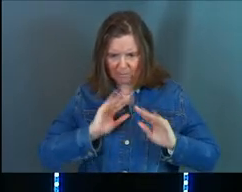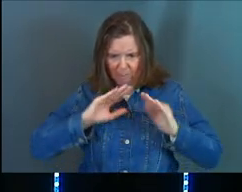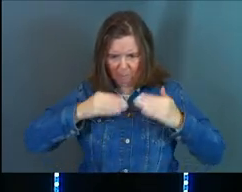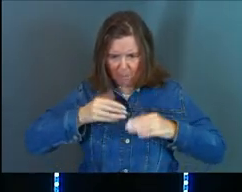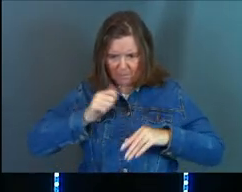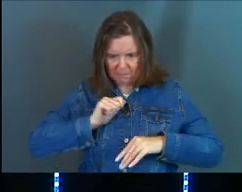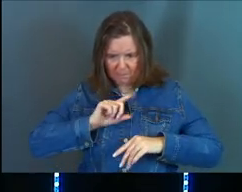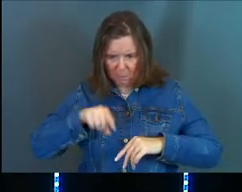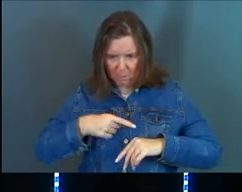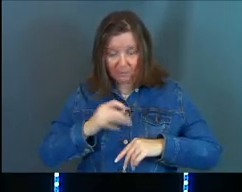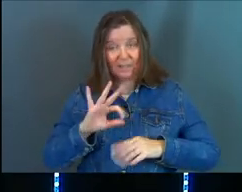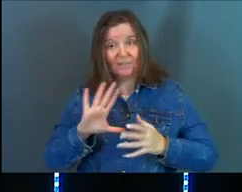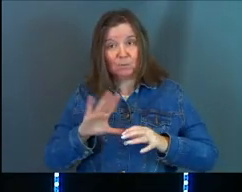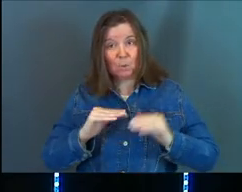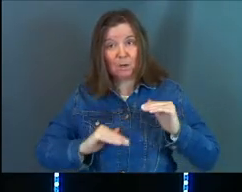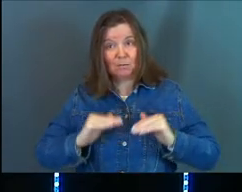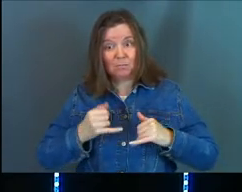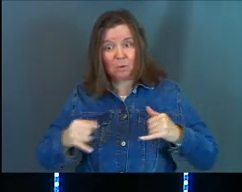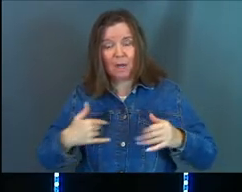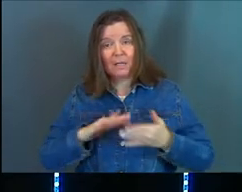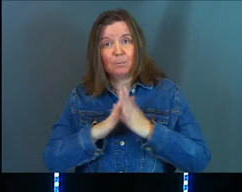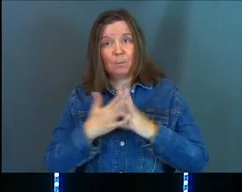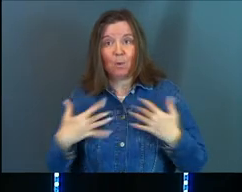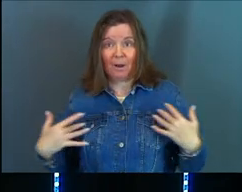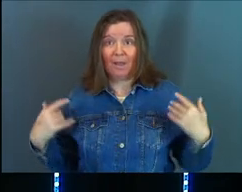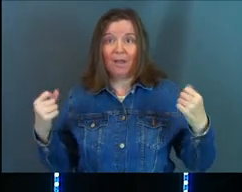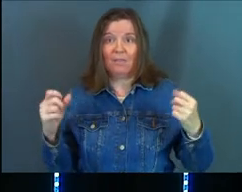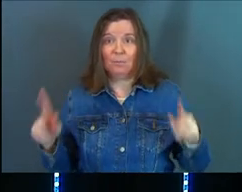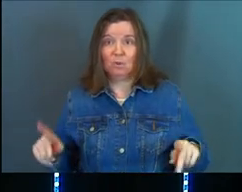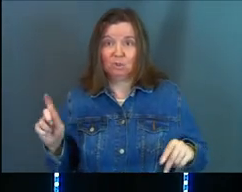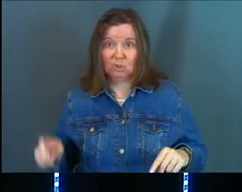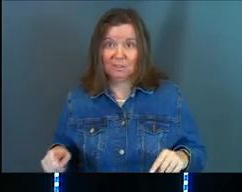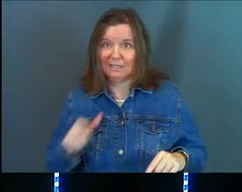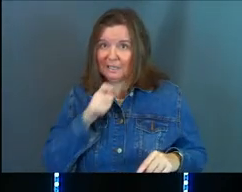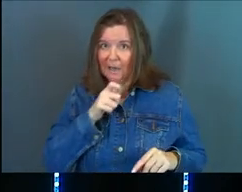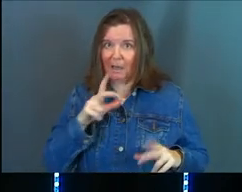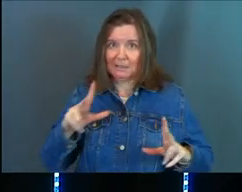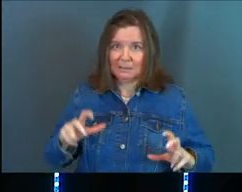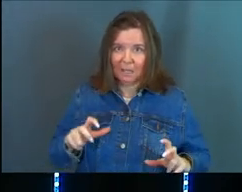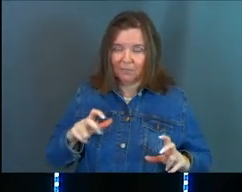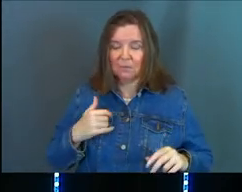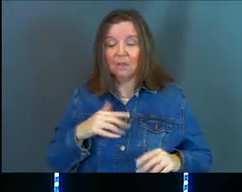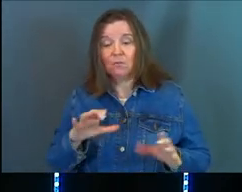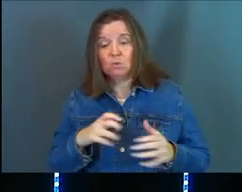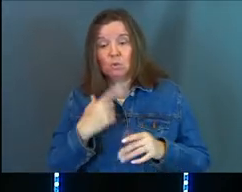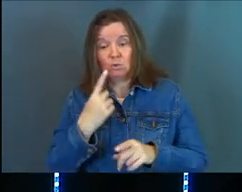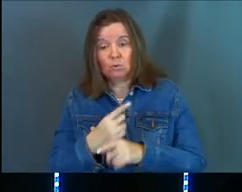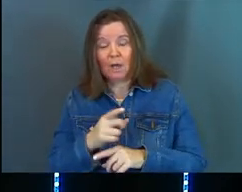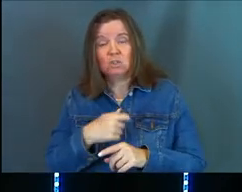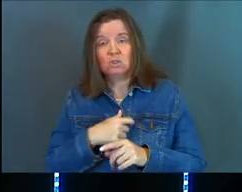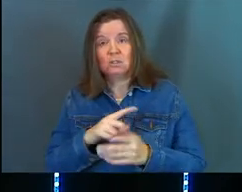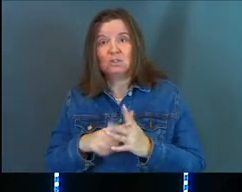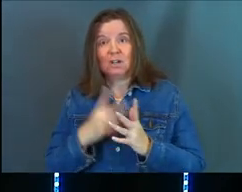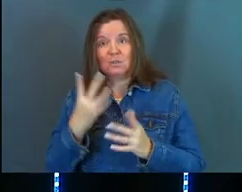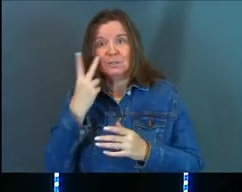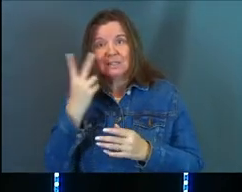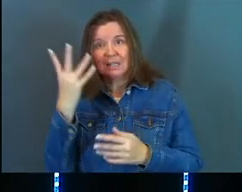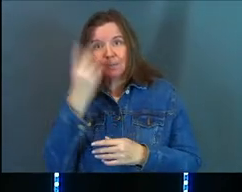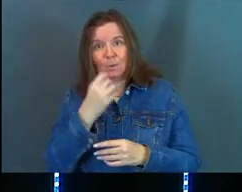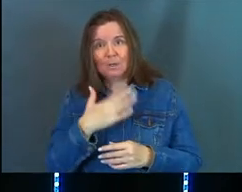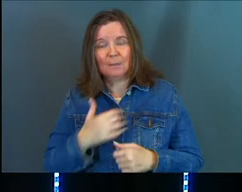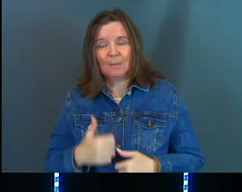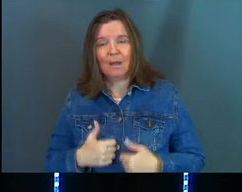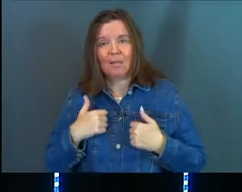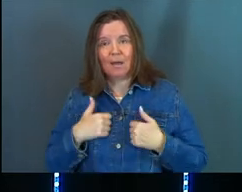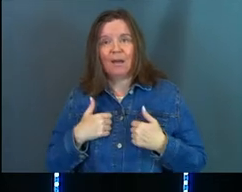person? Because if I'm doing boundaries right, I should become a more healthy person. If I'm doing boundaries right, I should unleash beauty into my